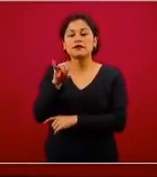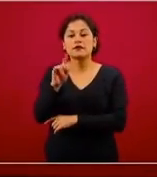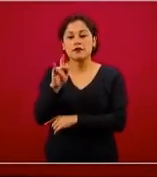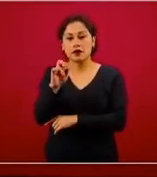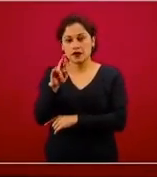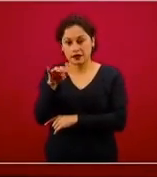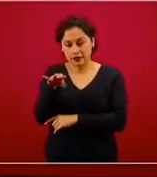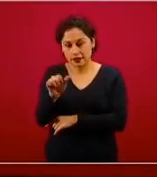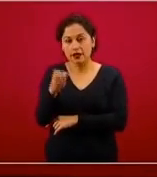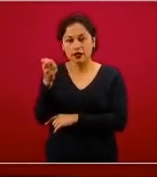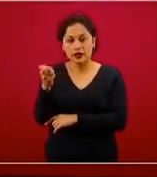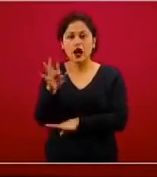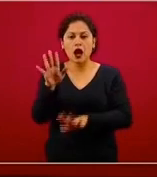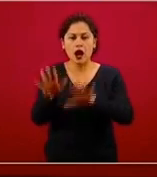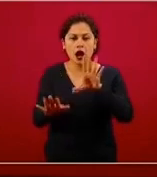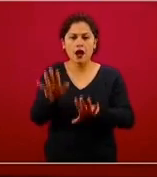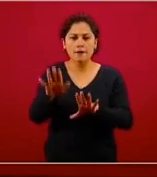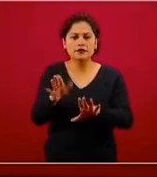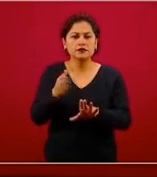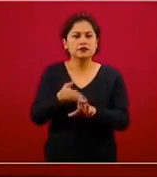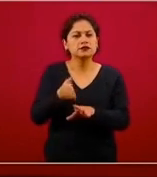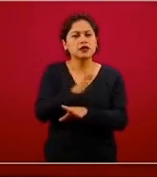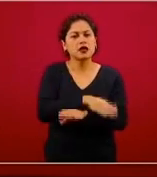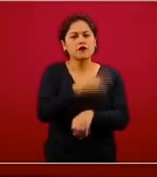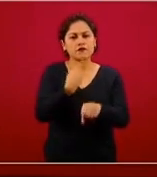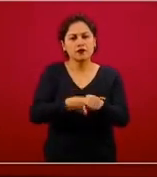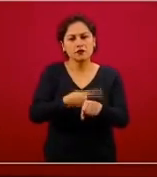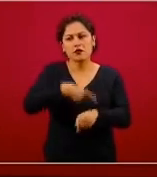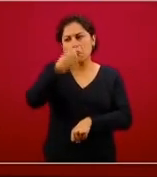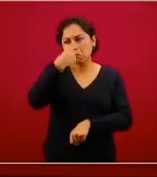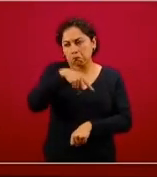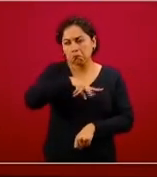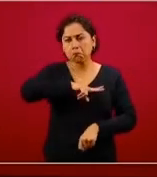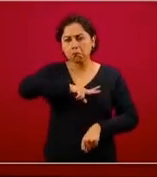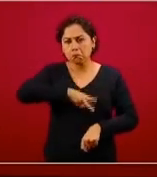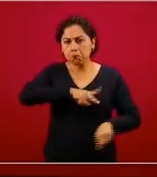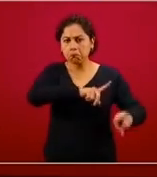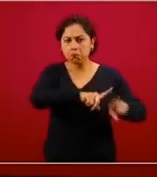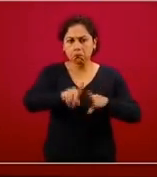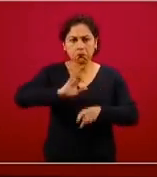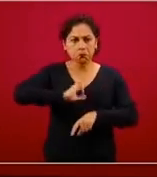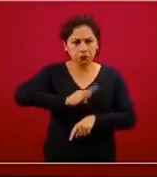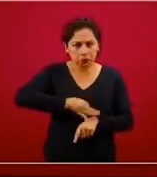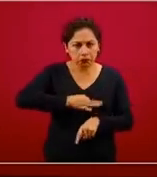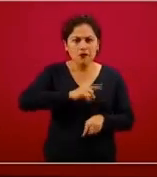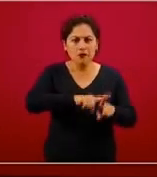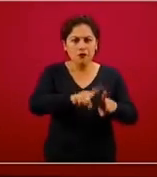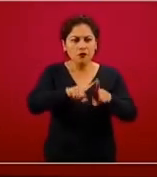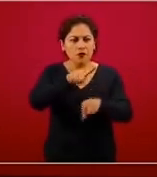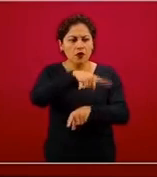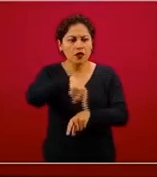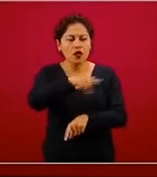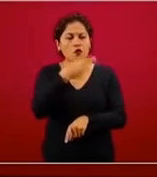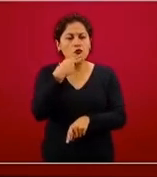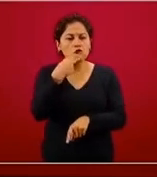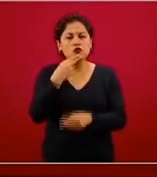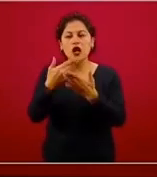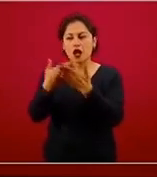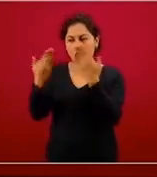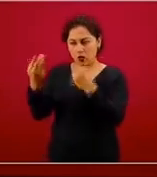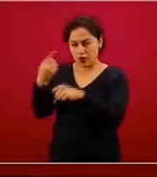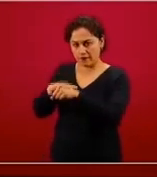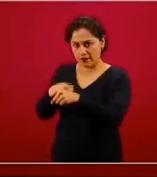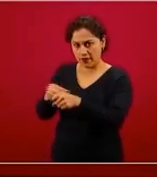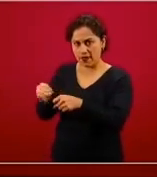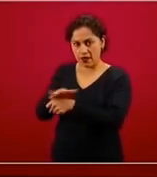For example, we have some other medications that are used in all kinds of viral situations, and they help to